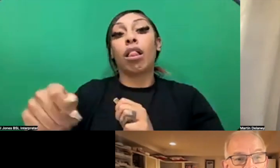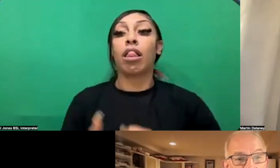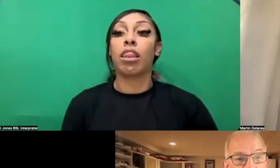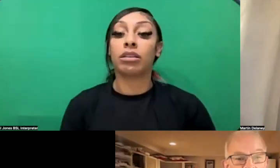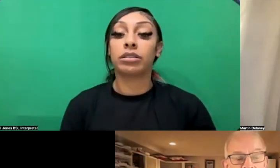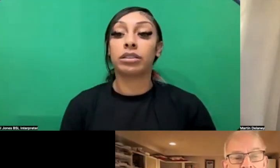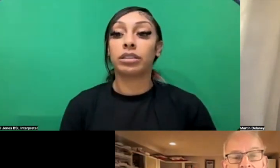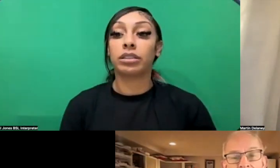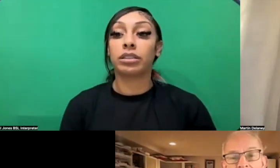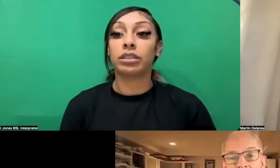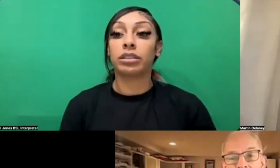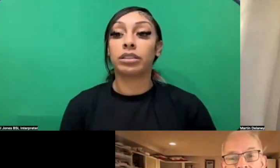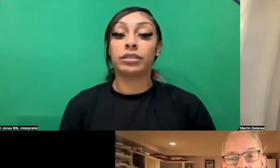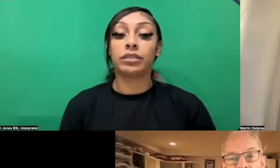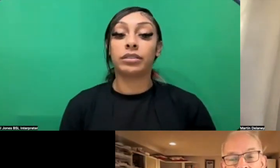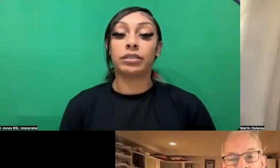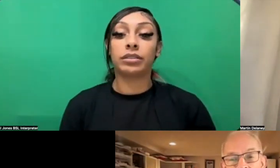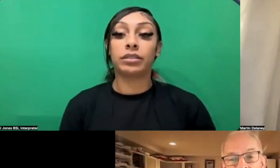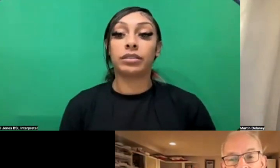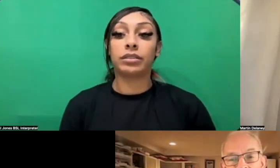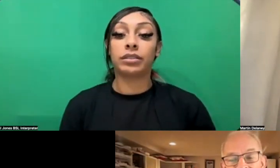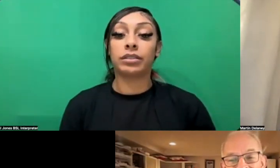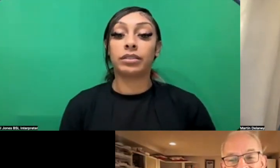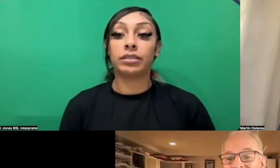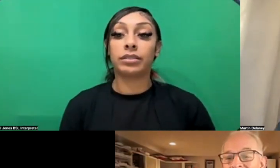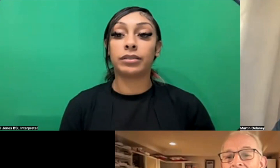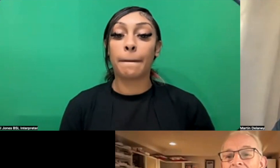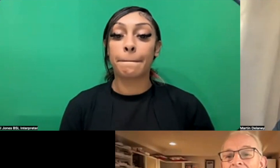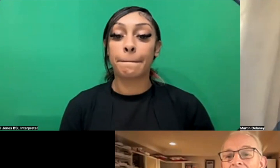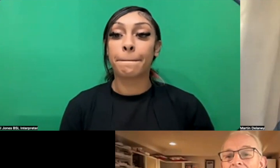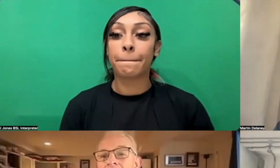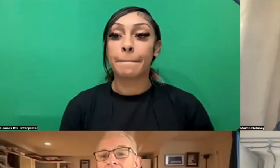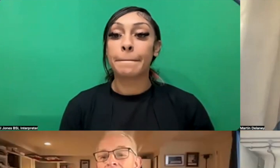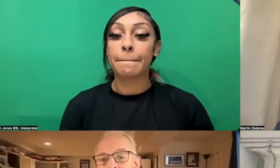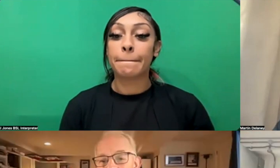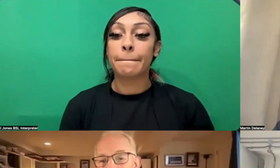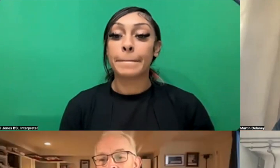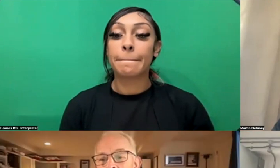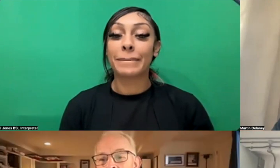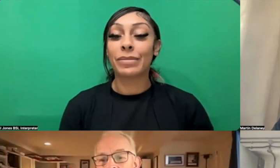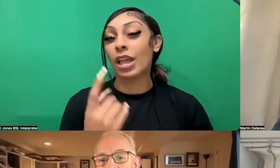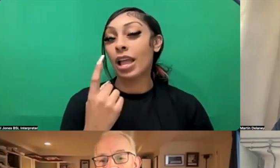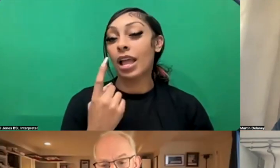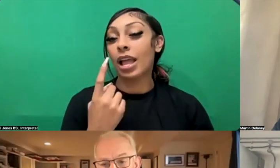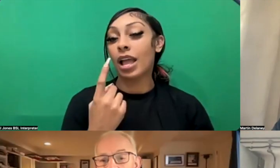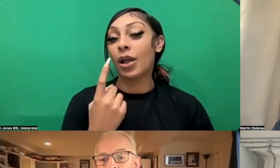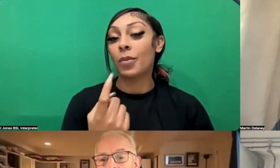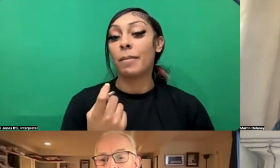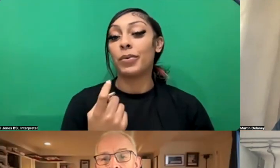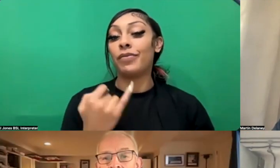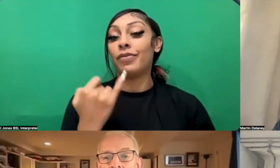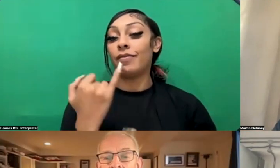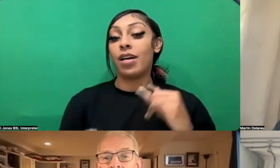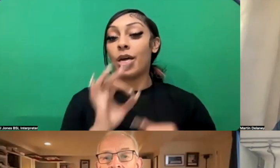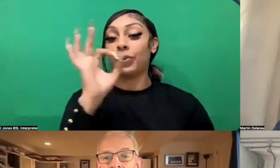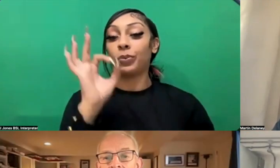I think we'll move on to, I think this is our final question. I think one has been answered in the chat already, but maybe we can touch on that. But this is from Hugh,